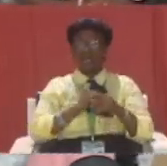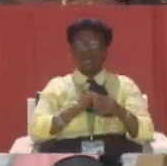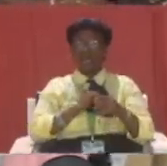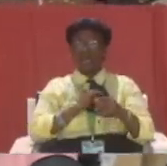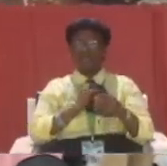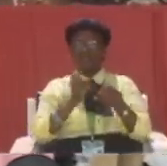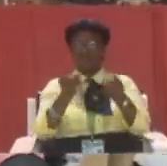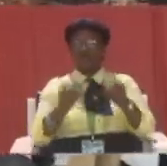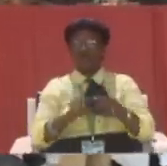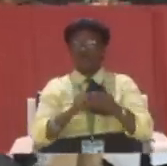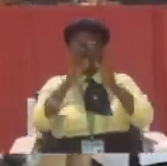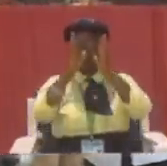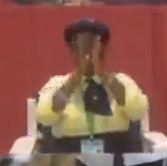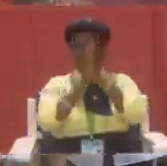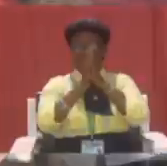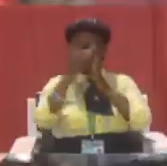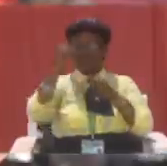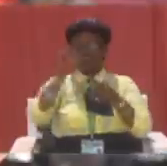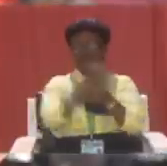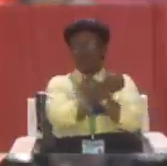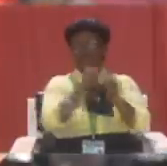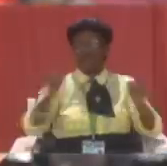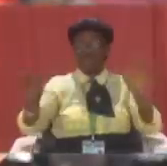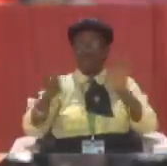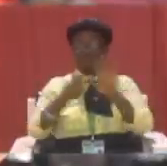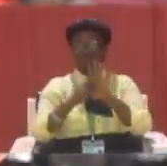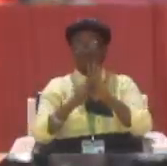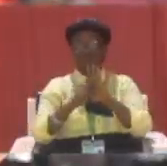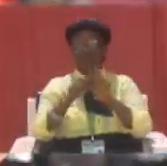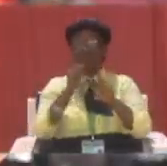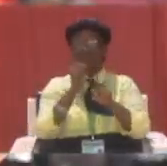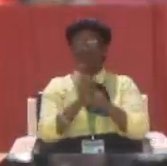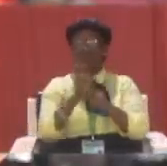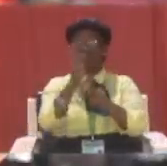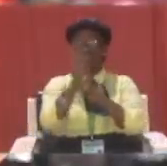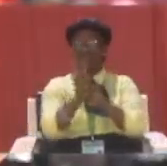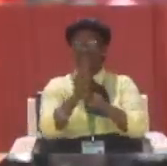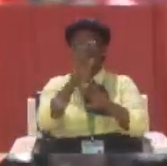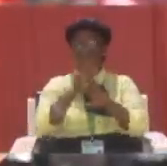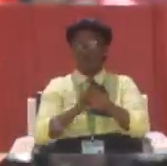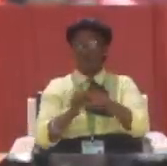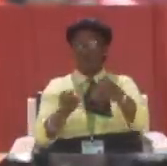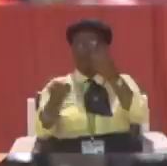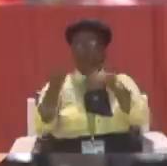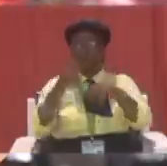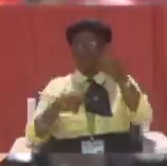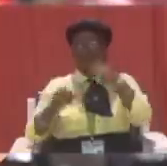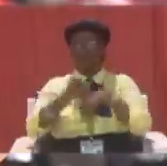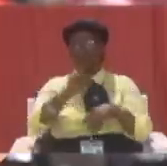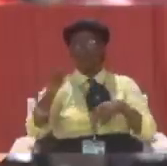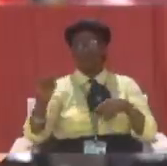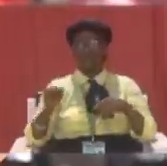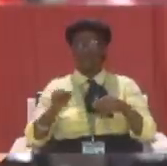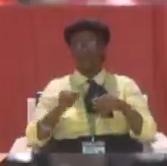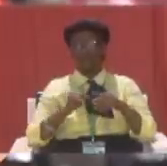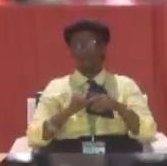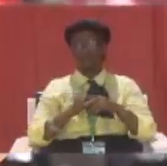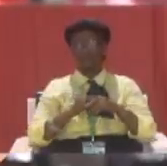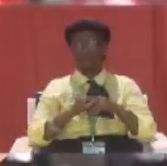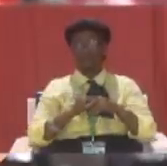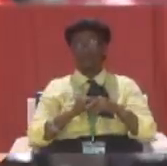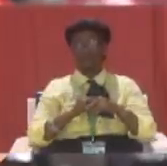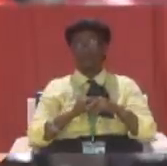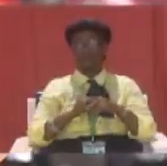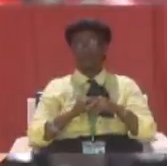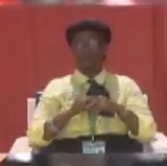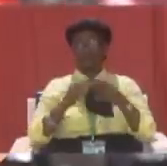just keep coming. I know some of you are coming from a distance. Just keep coming. Thank